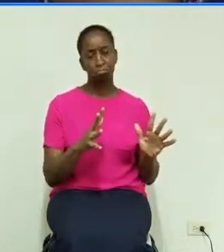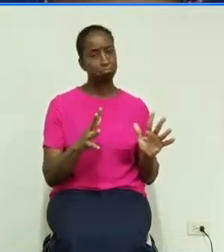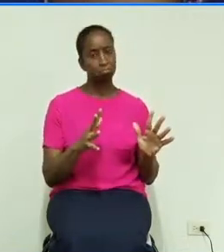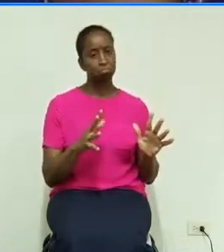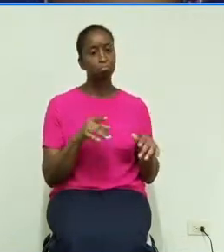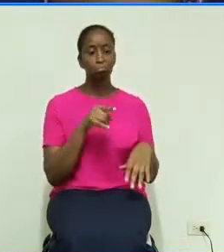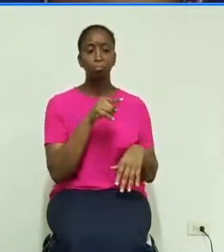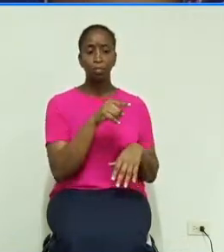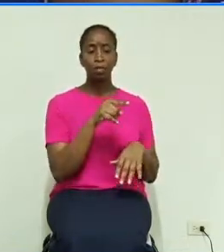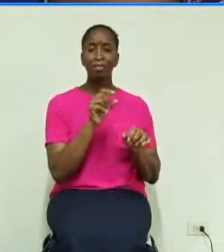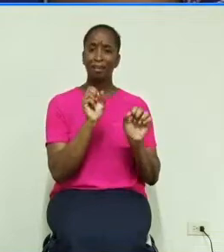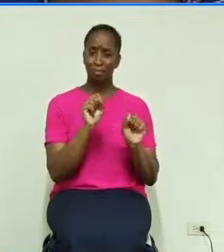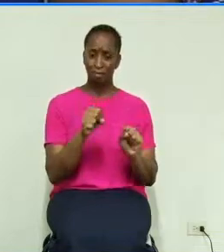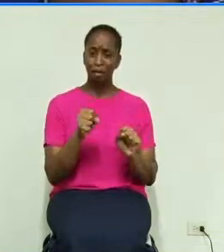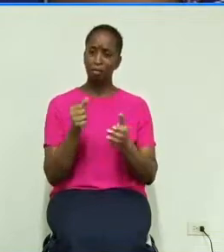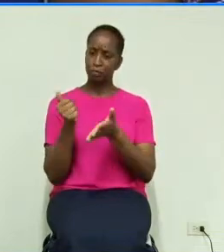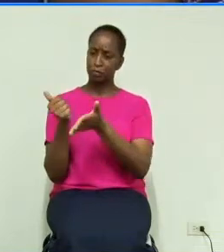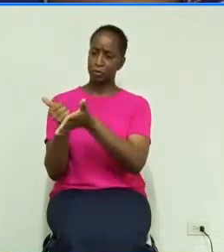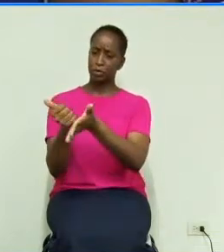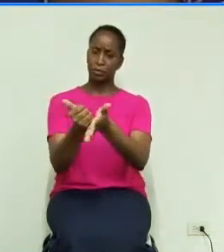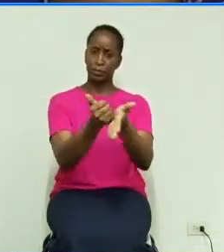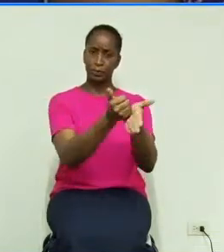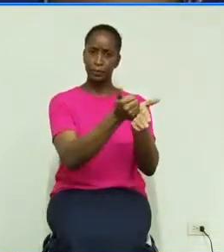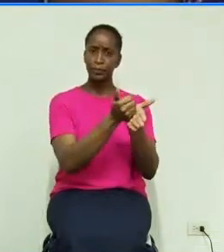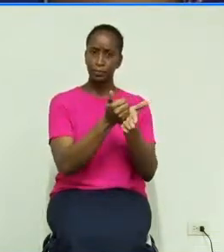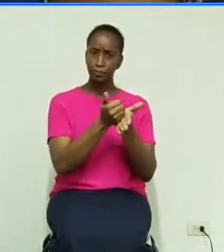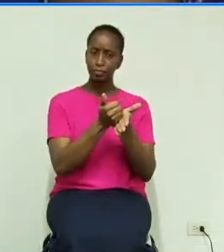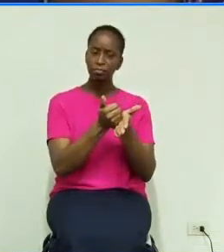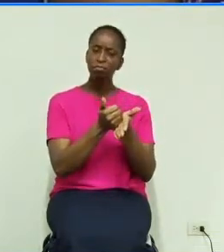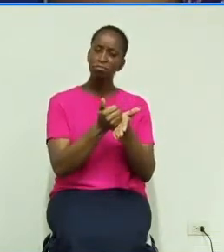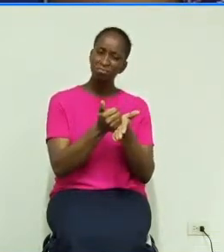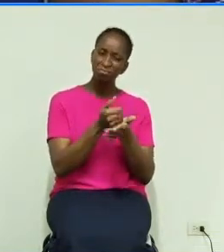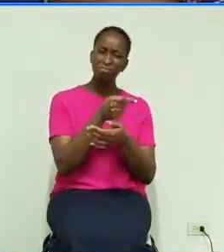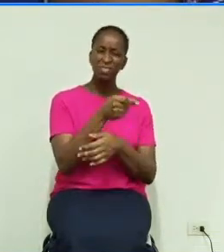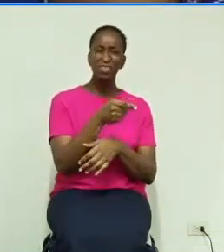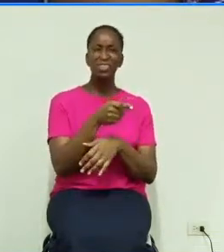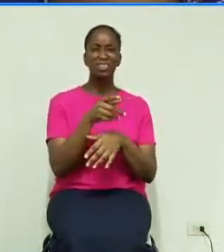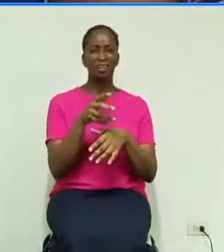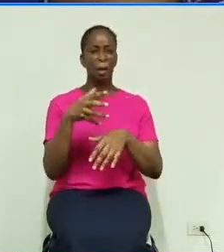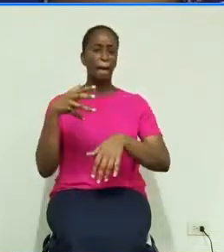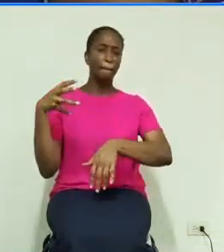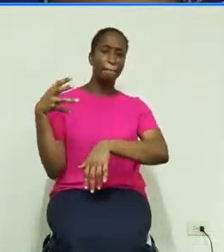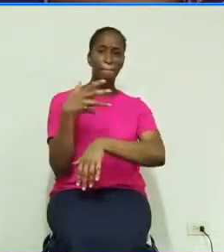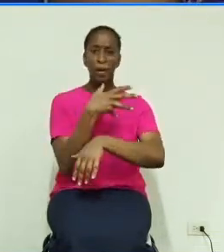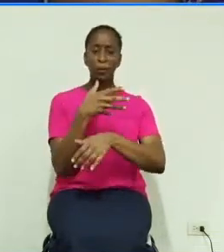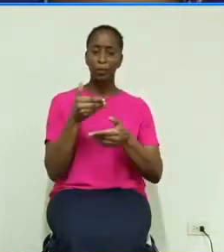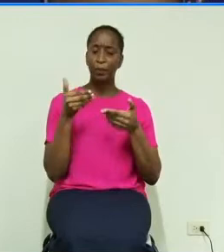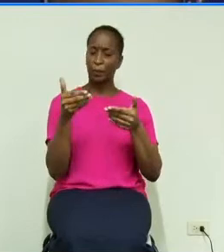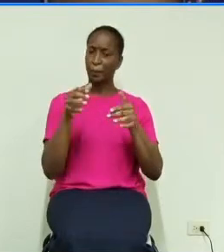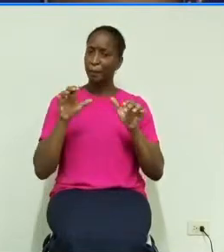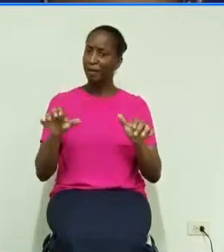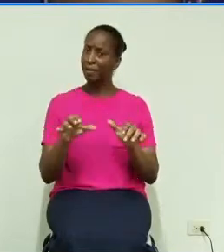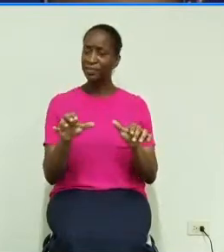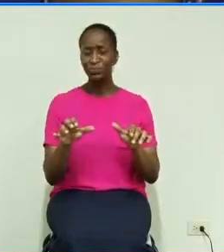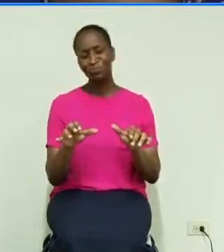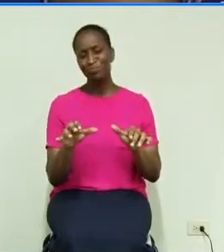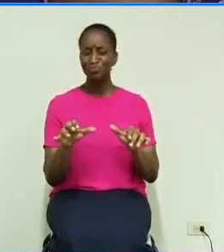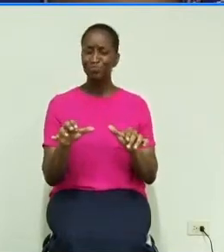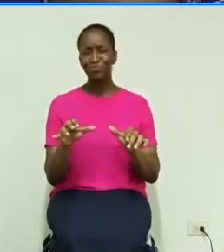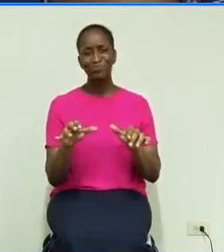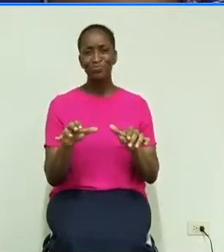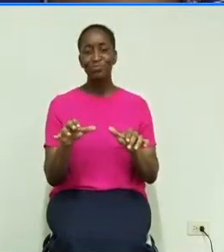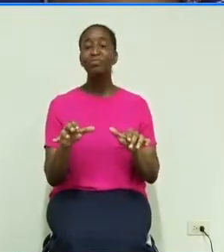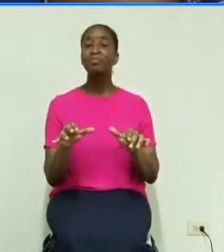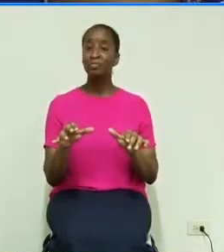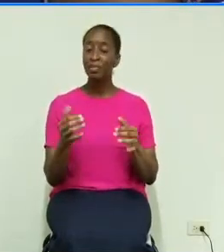capacity, and perhaps this is the time, this is the opportunity for us to reform and adjust. But the